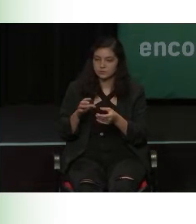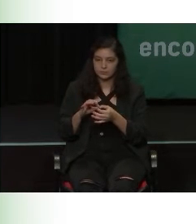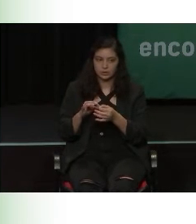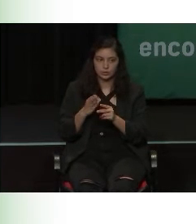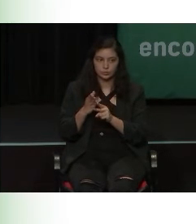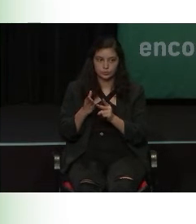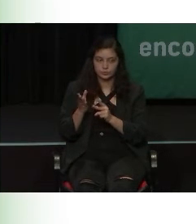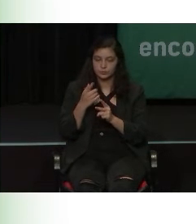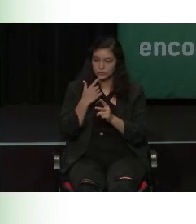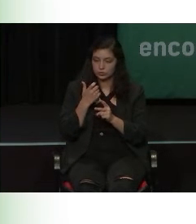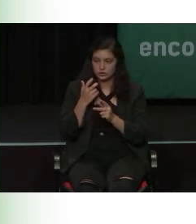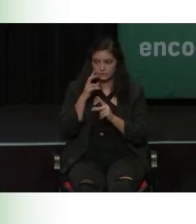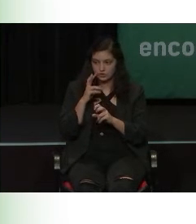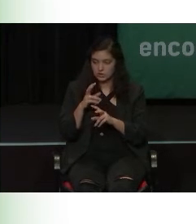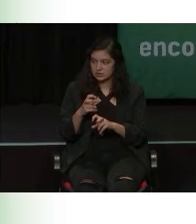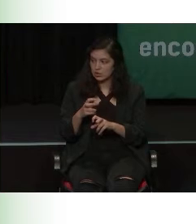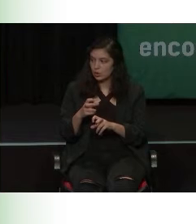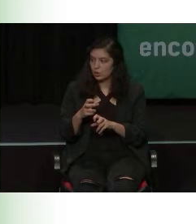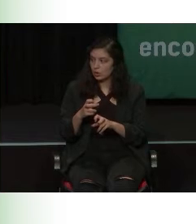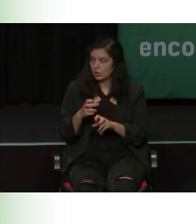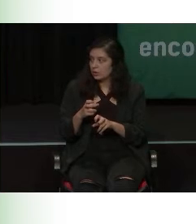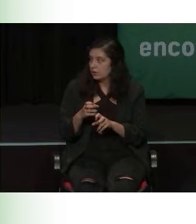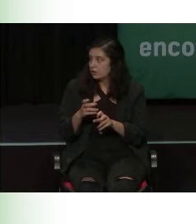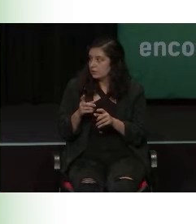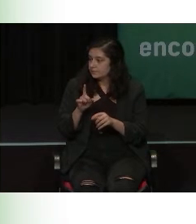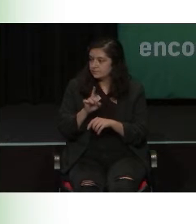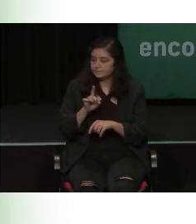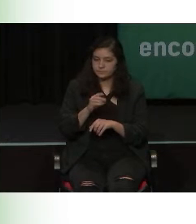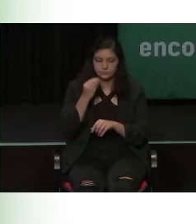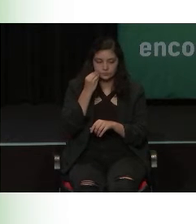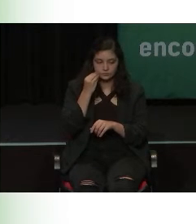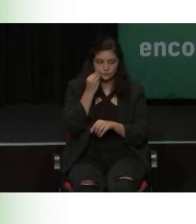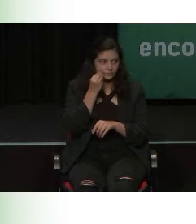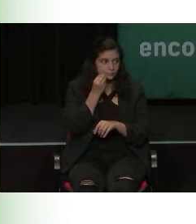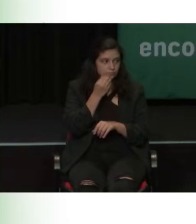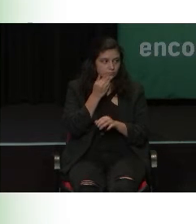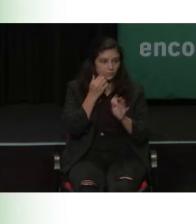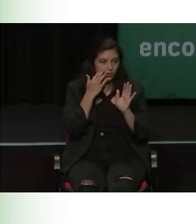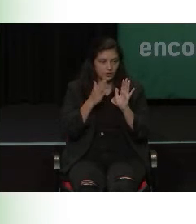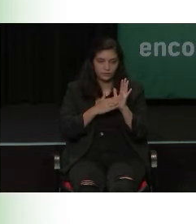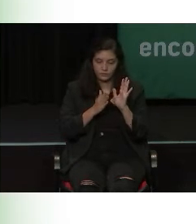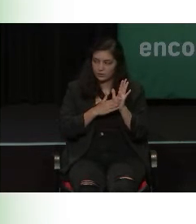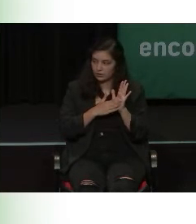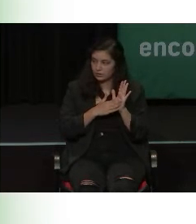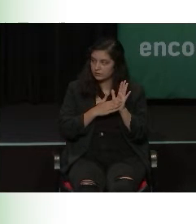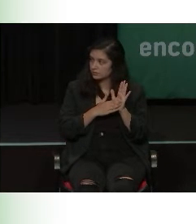duas perguntas de investigação. Portanto, a primeira, the first one, how can we